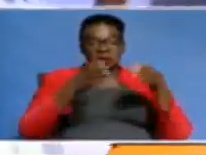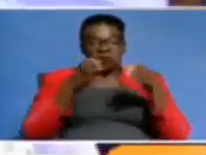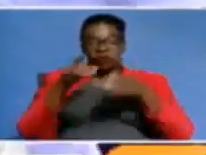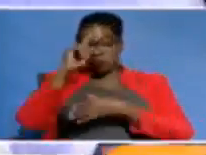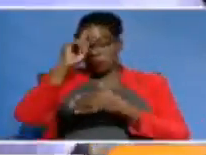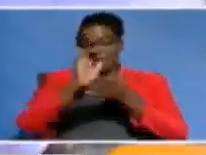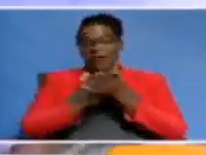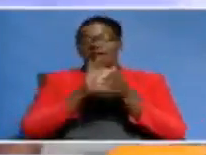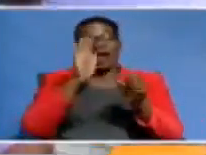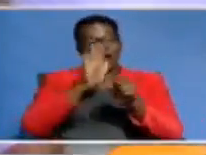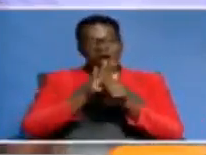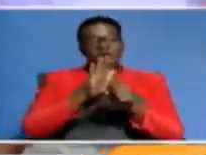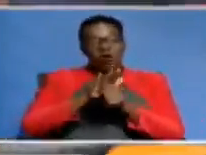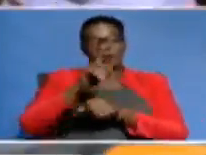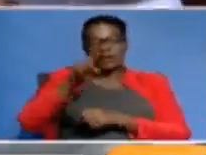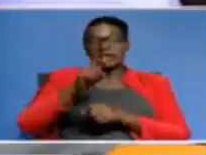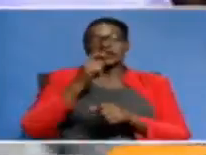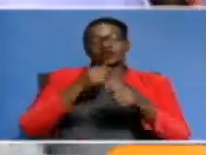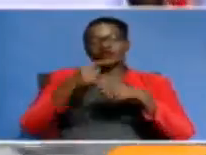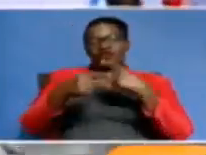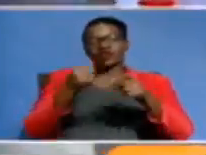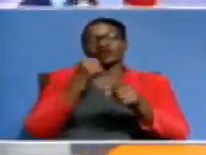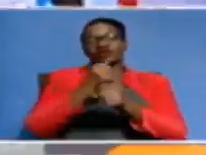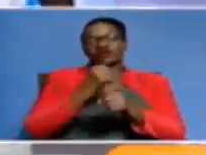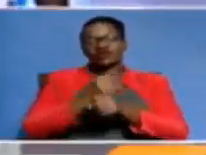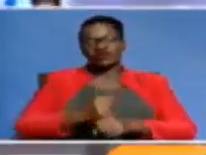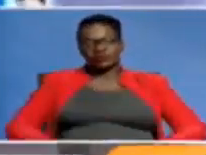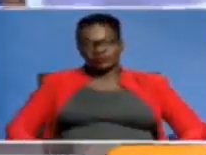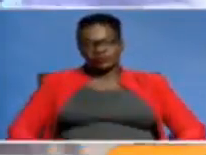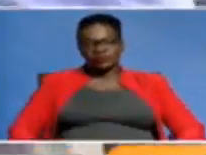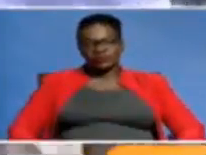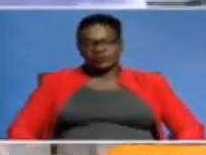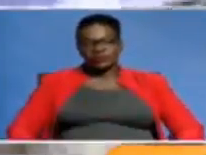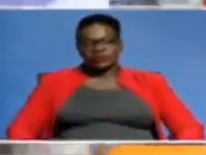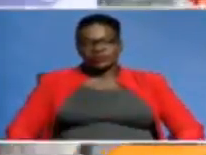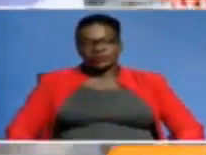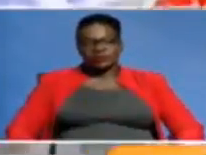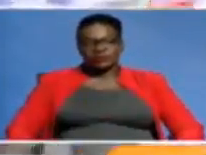needs to be done. Makori Ongechi, Citizen TV, Nairobi.